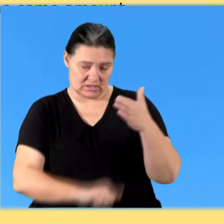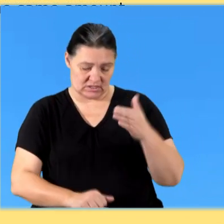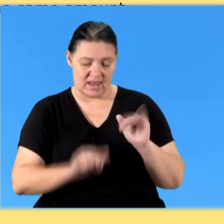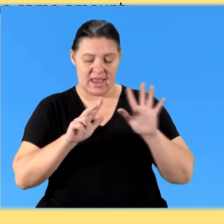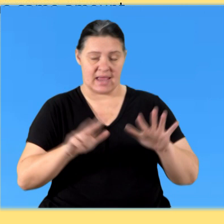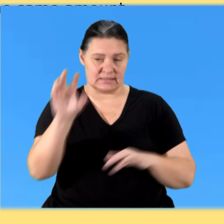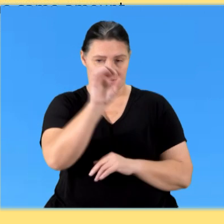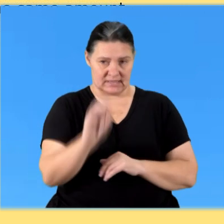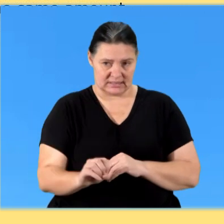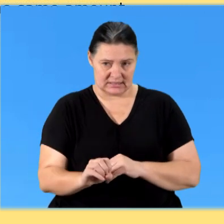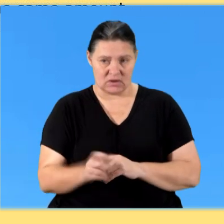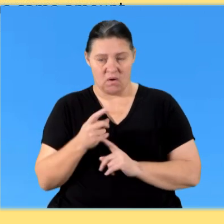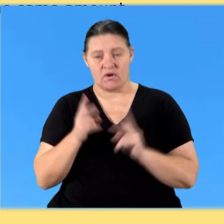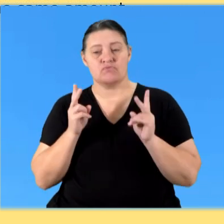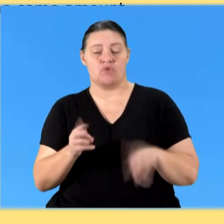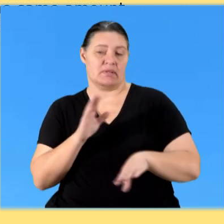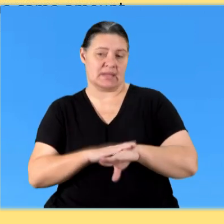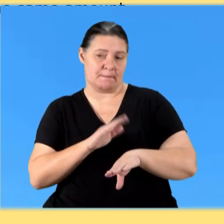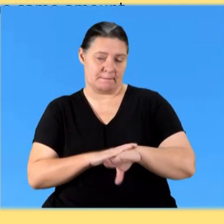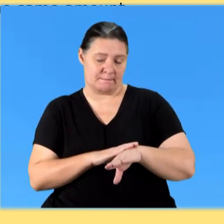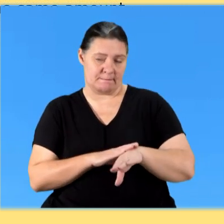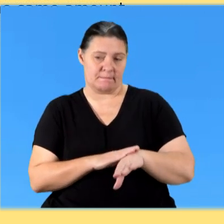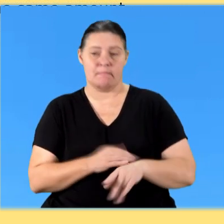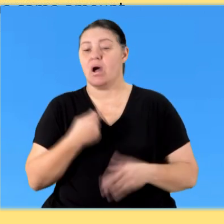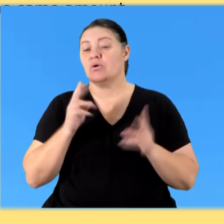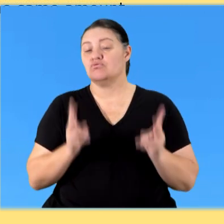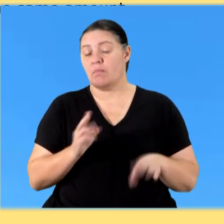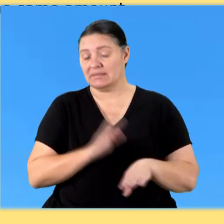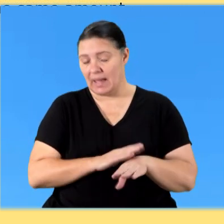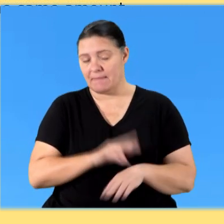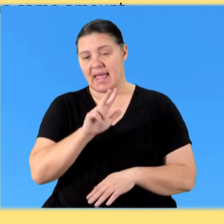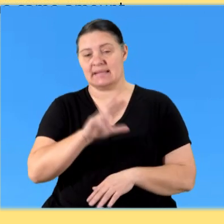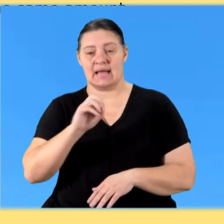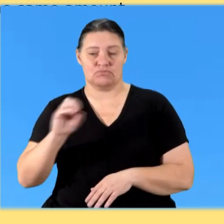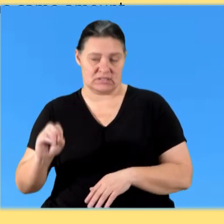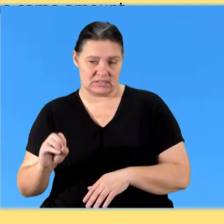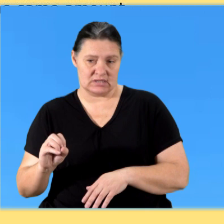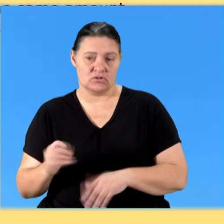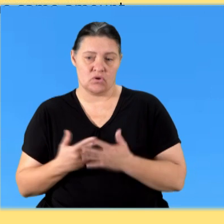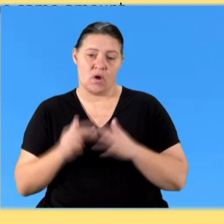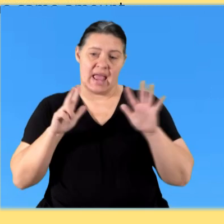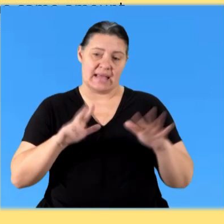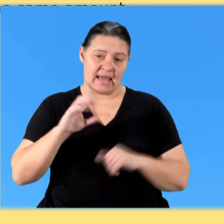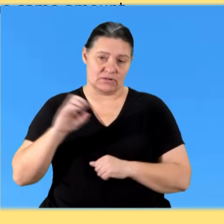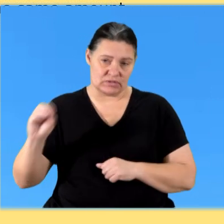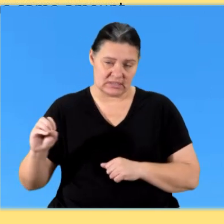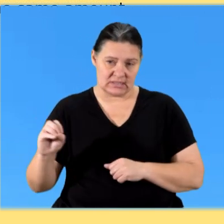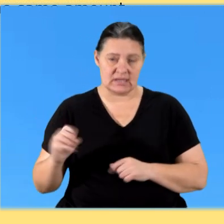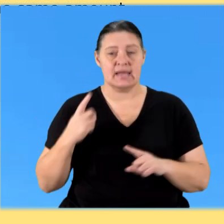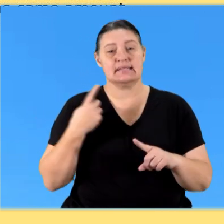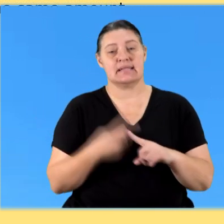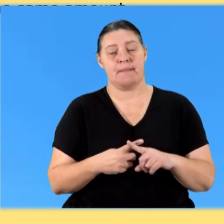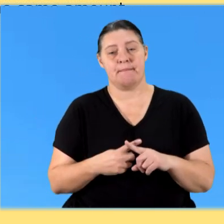deduction, 8% of the normal time. My normal time is 800. So I'll take my